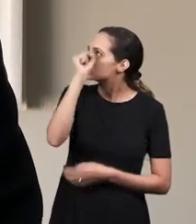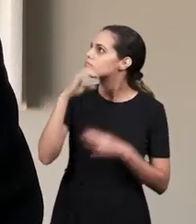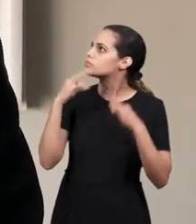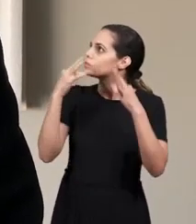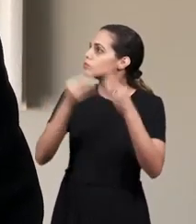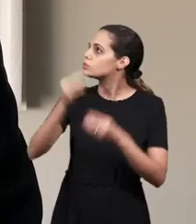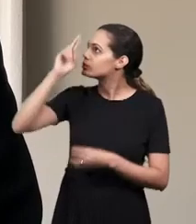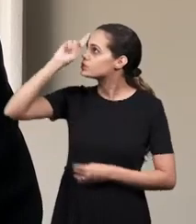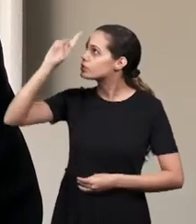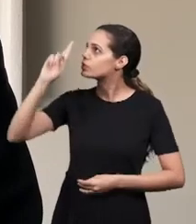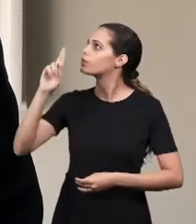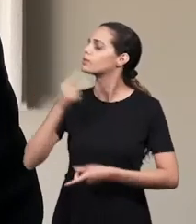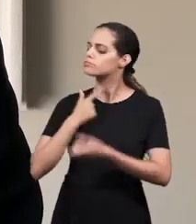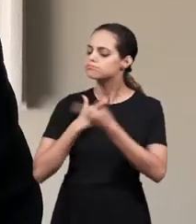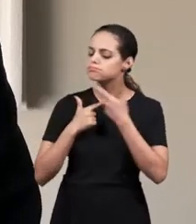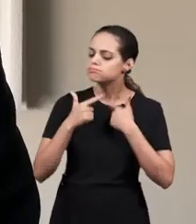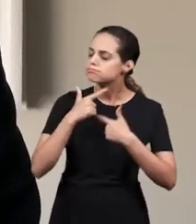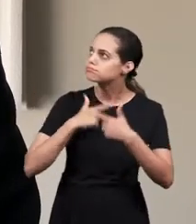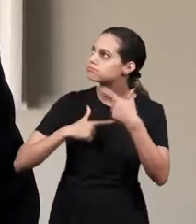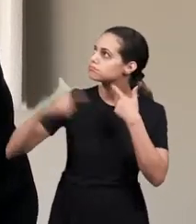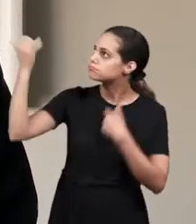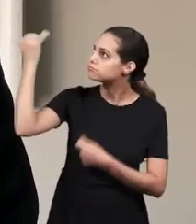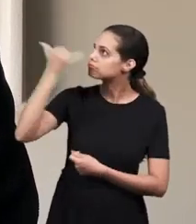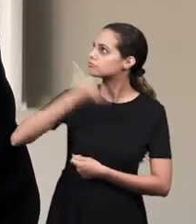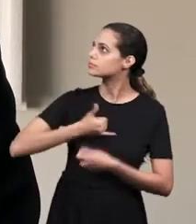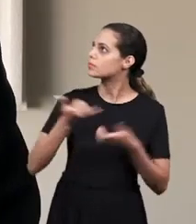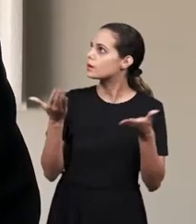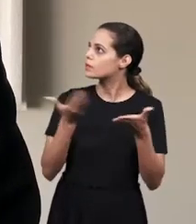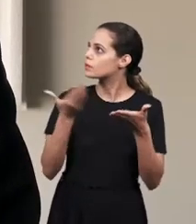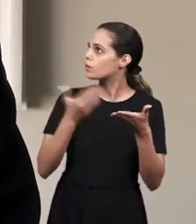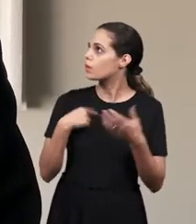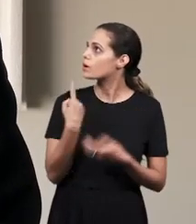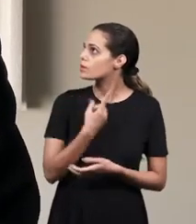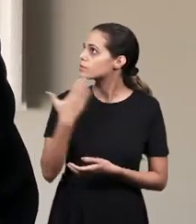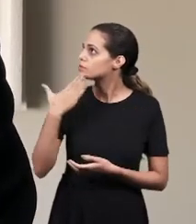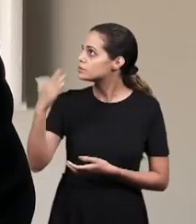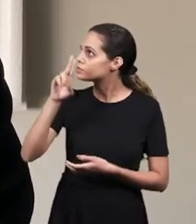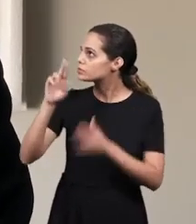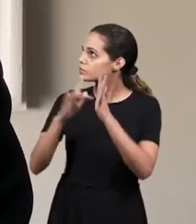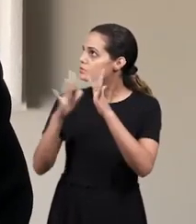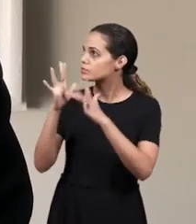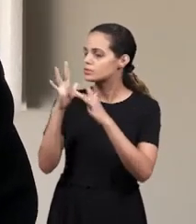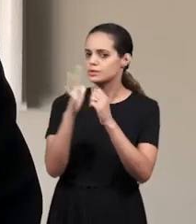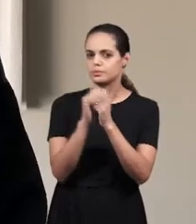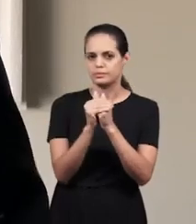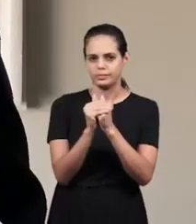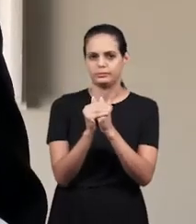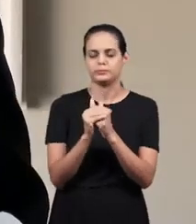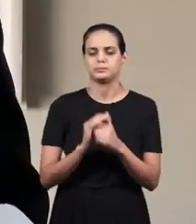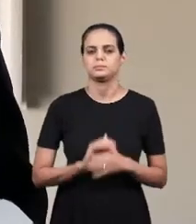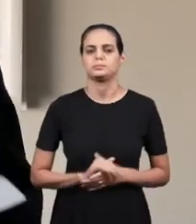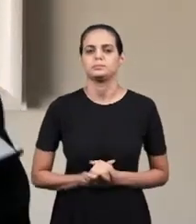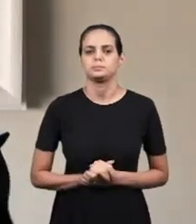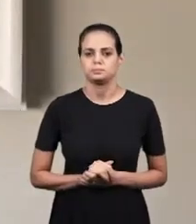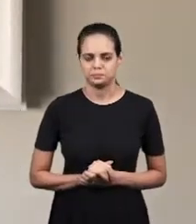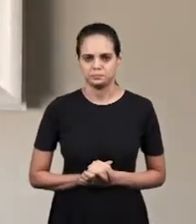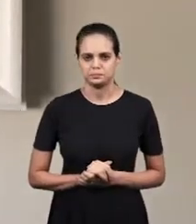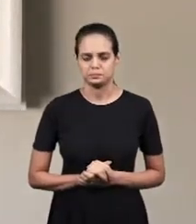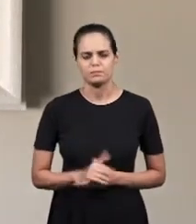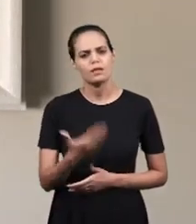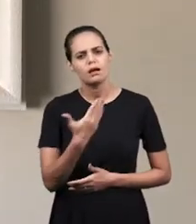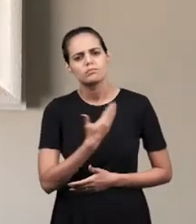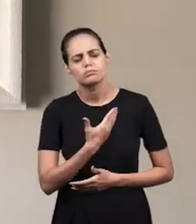wants to speak to our hearts tonight. We ask in the name of the Lord Jesus. Amen. Brothers and friends, the Lord has a blessing for